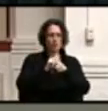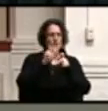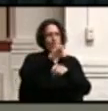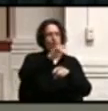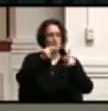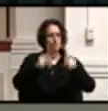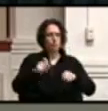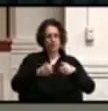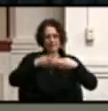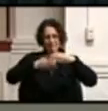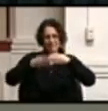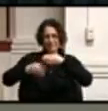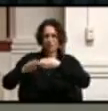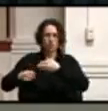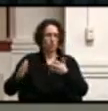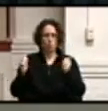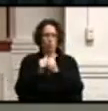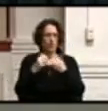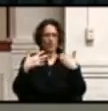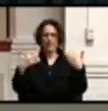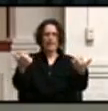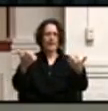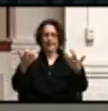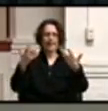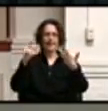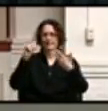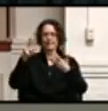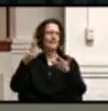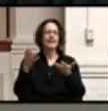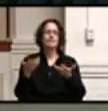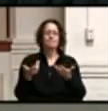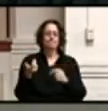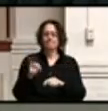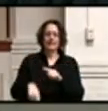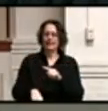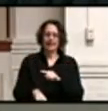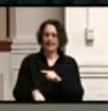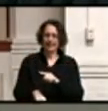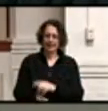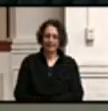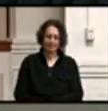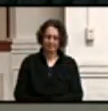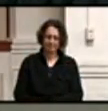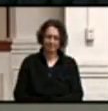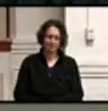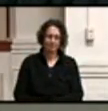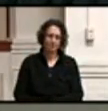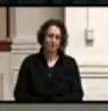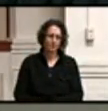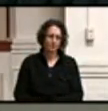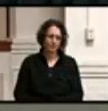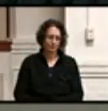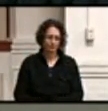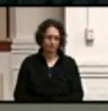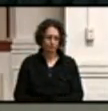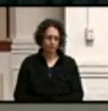session. Because I just can't tell I just can't tell where any individual